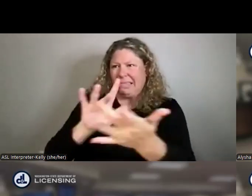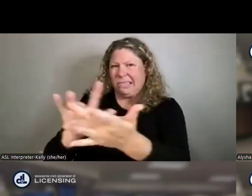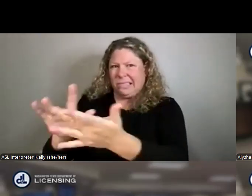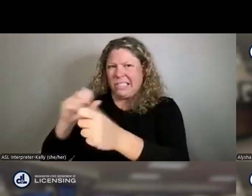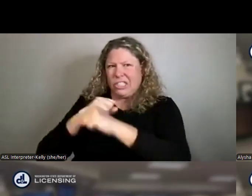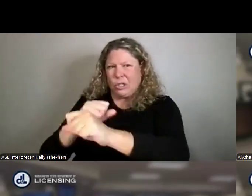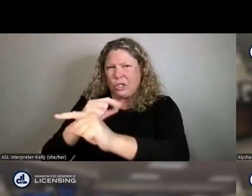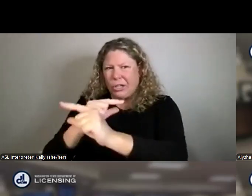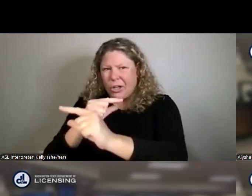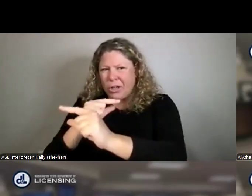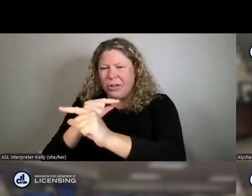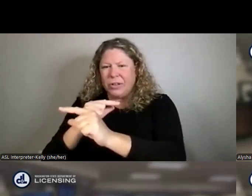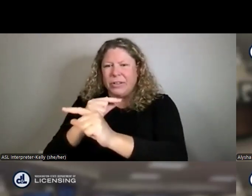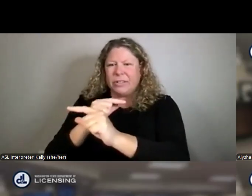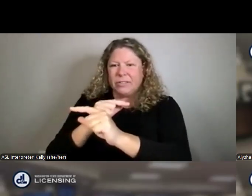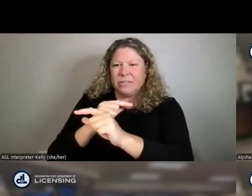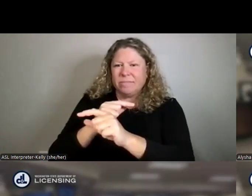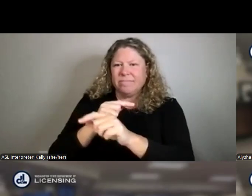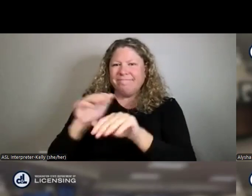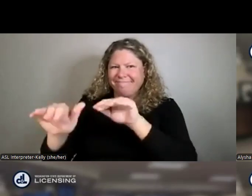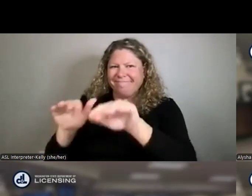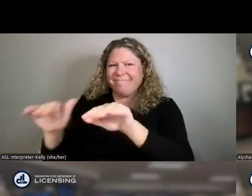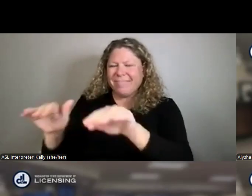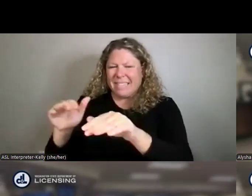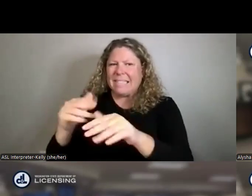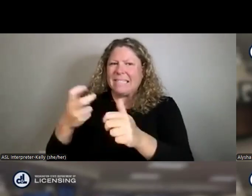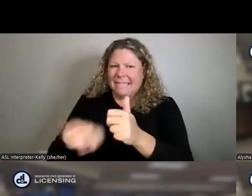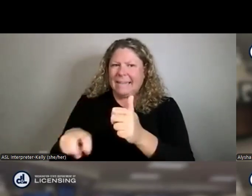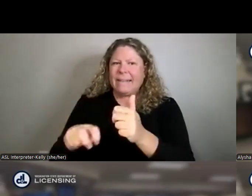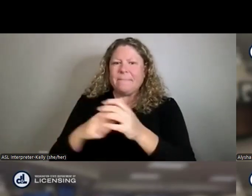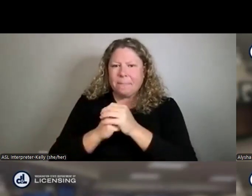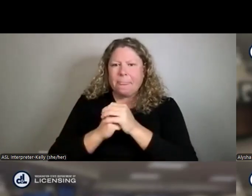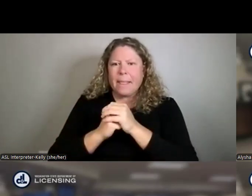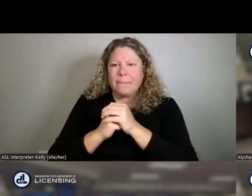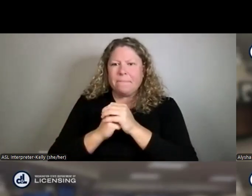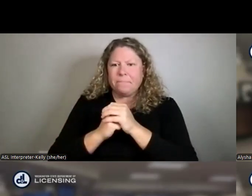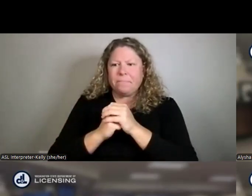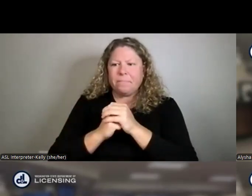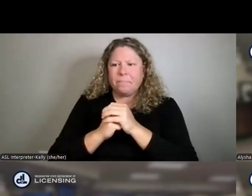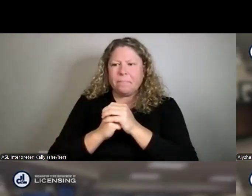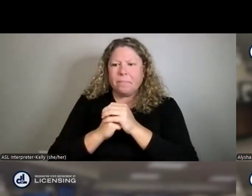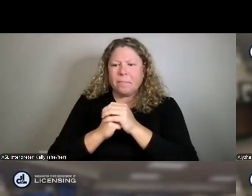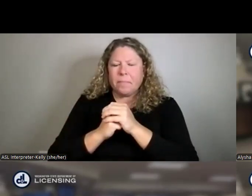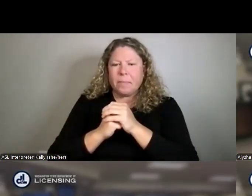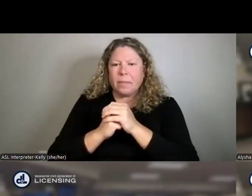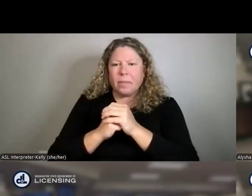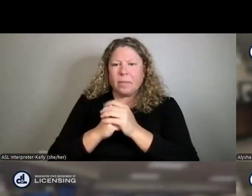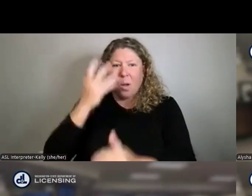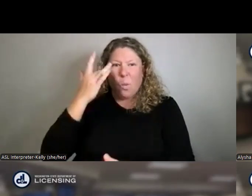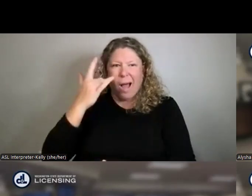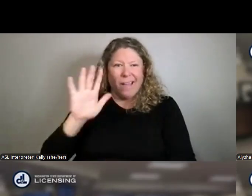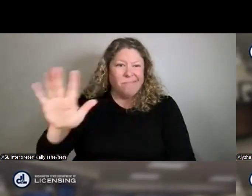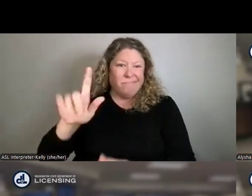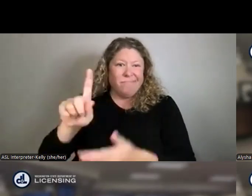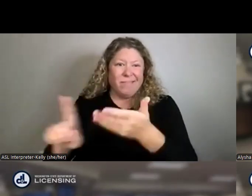out to our security guards specifically. And I think a lot of that does come from the hours that they work.